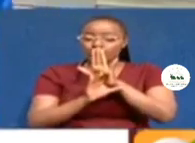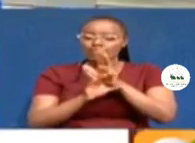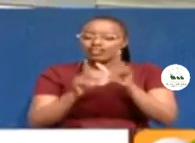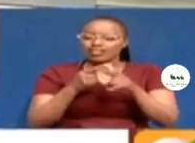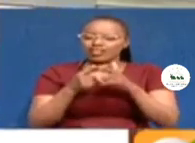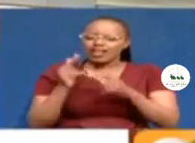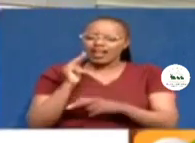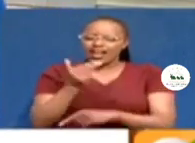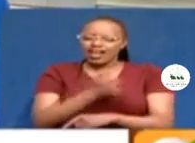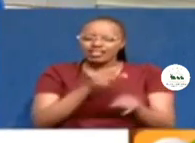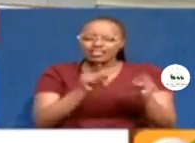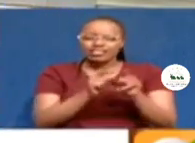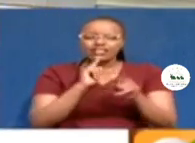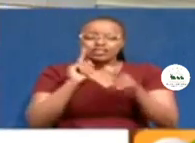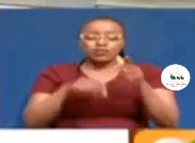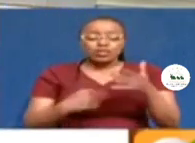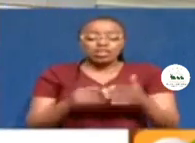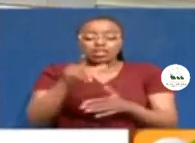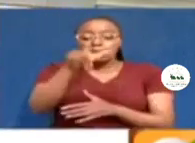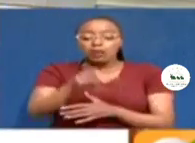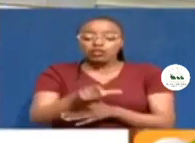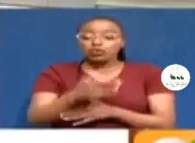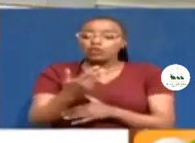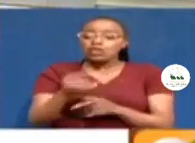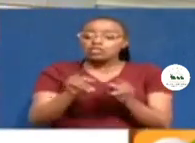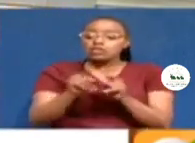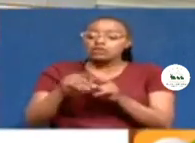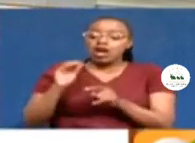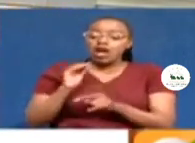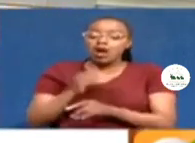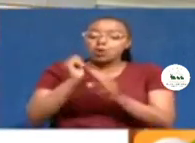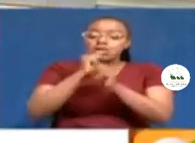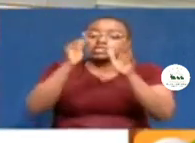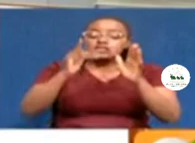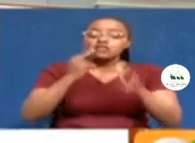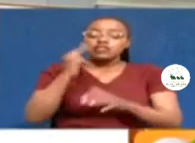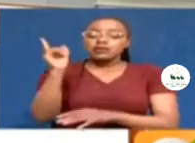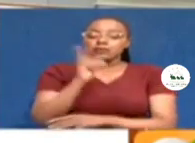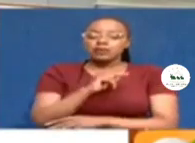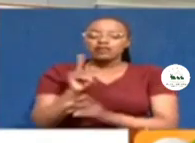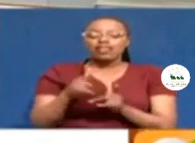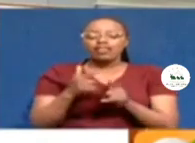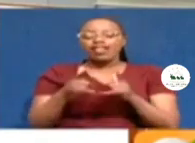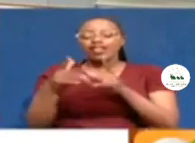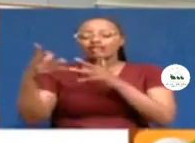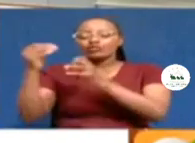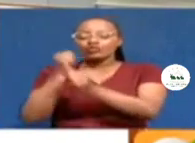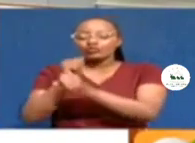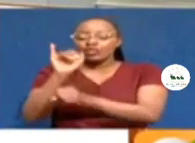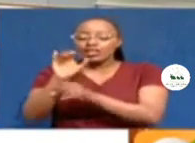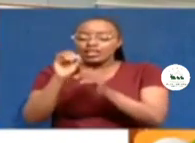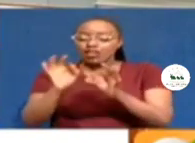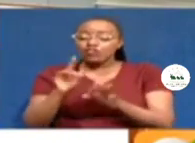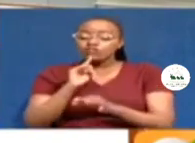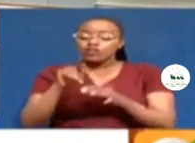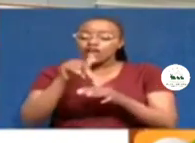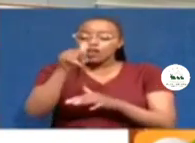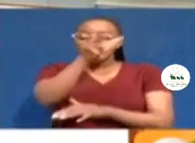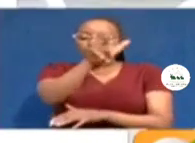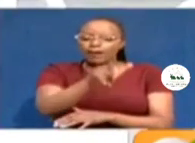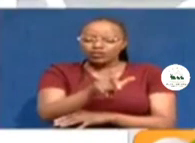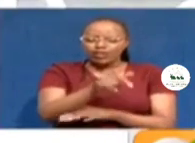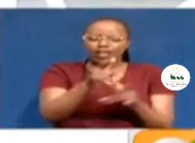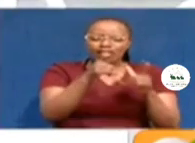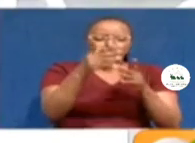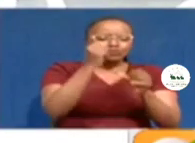we still come forth and say, so and so, the Messiah has said, so we, let us go and do it. And if we are told by somebody else,